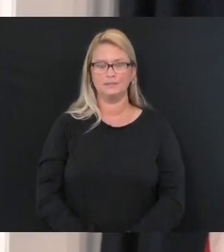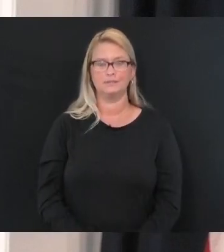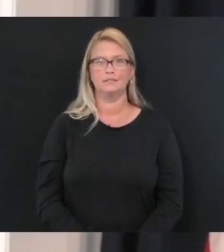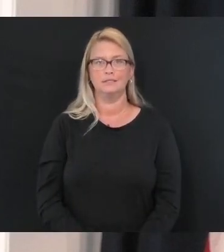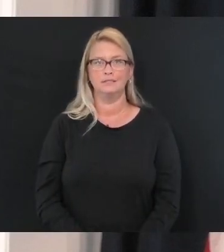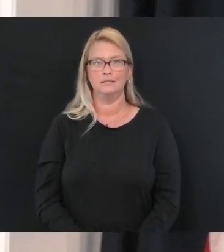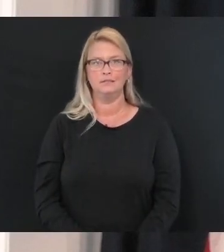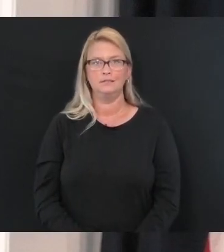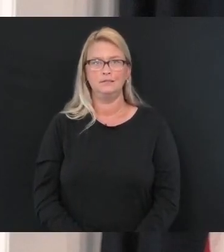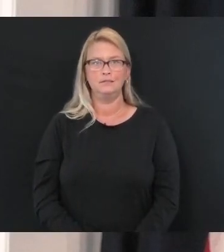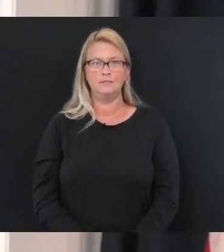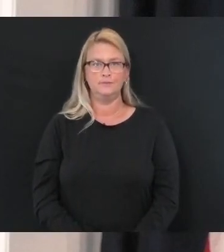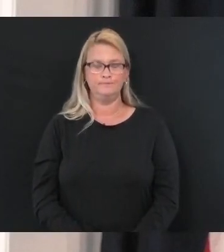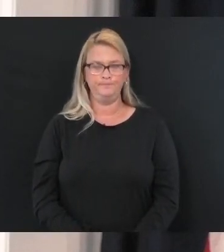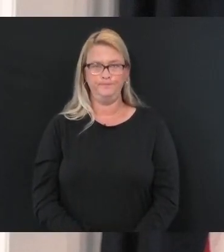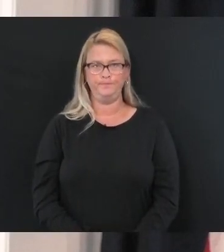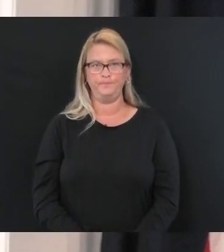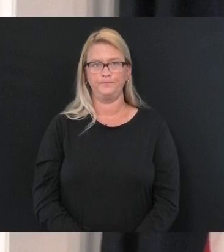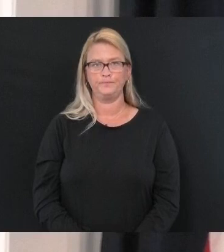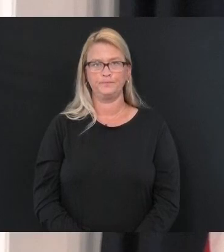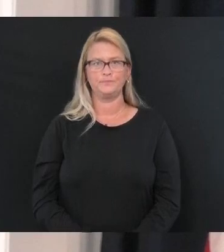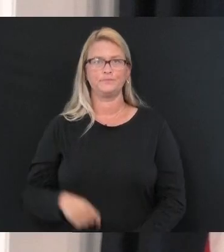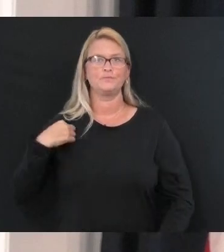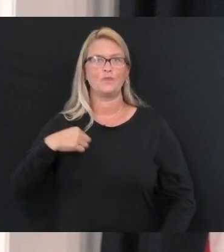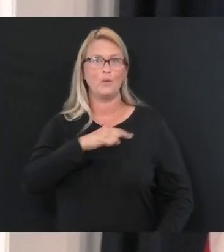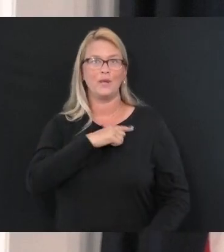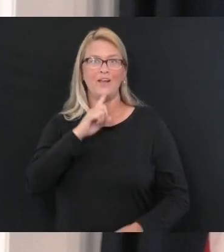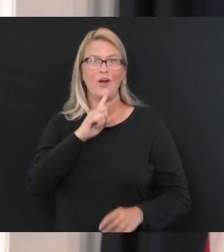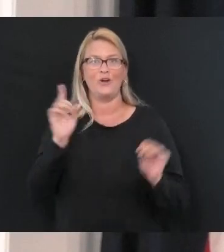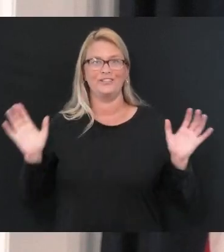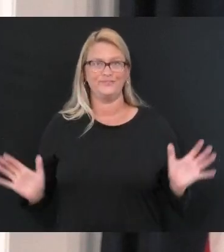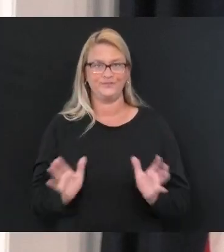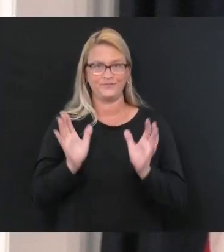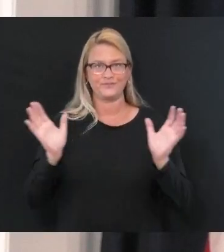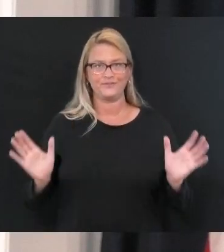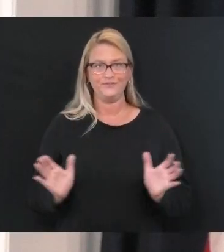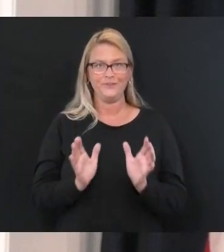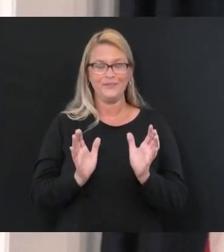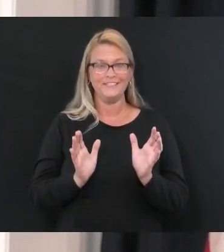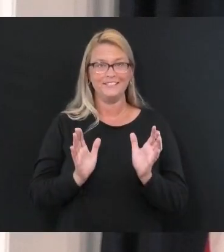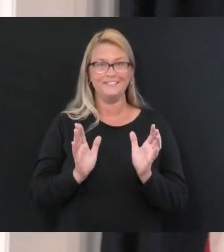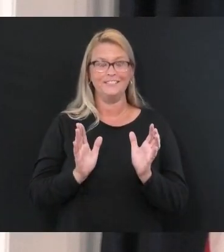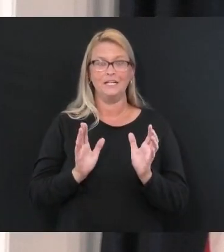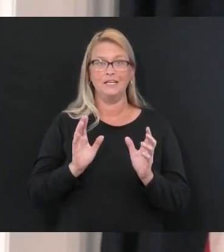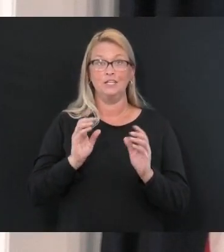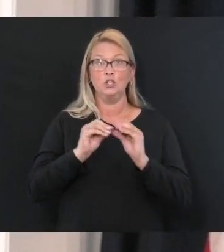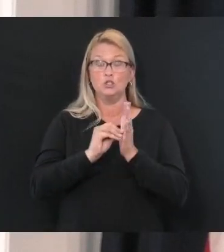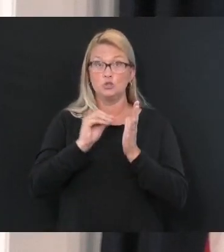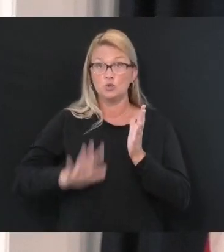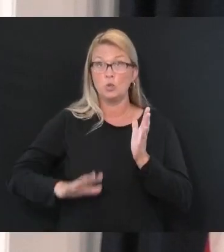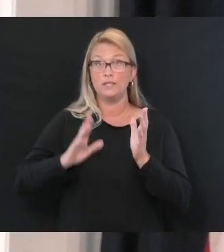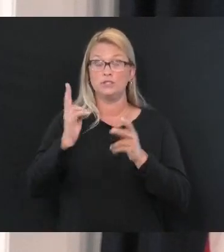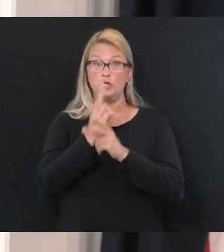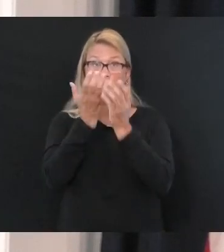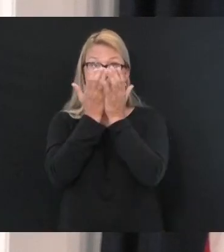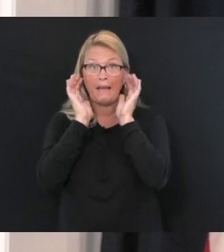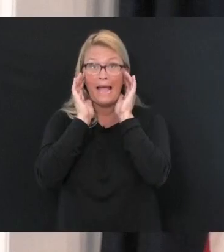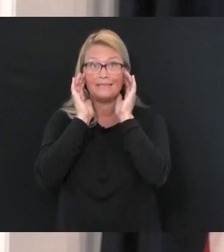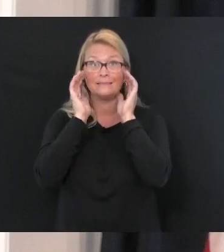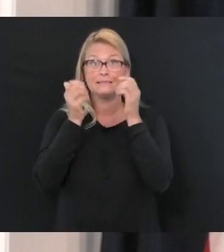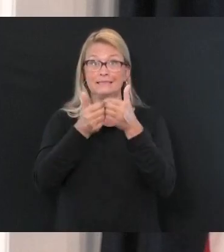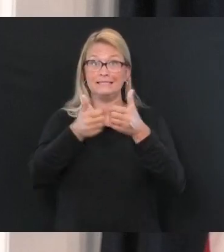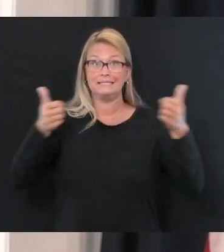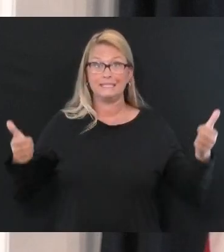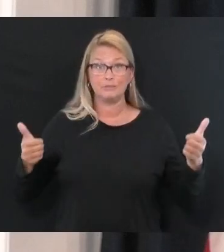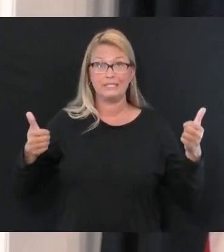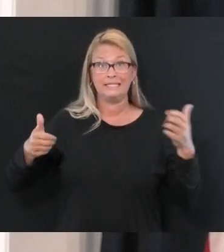are encouraging at all times students that are able to wear masks, to physically distance.